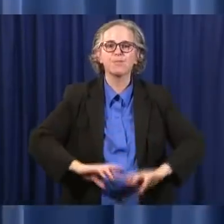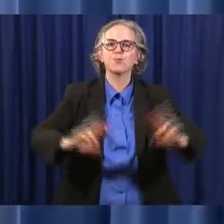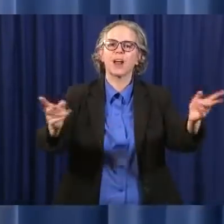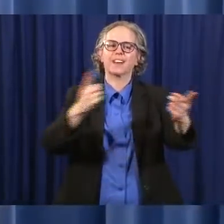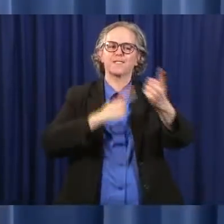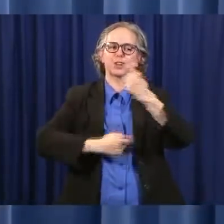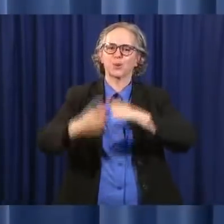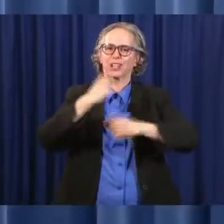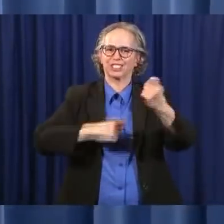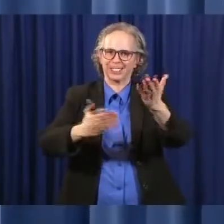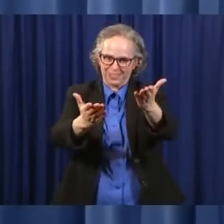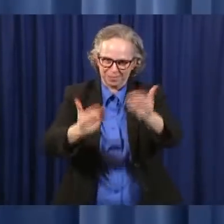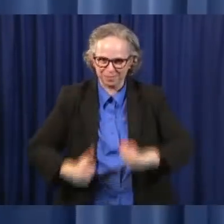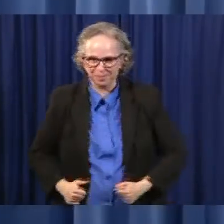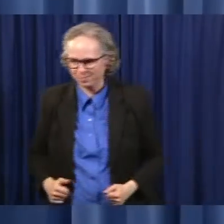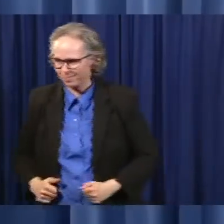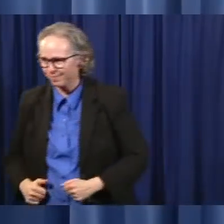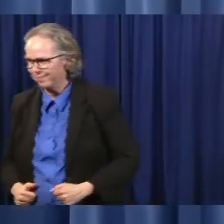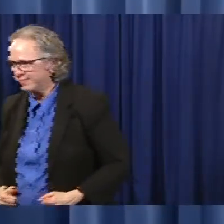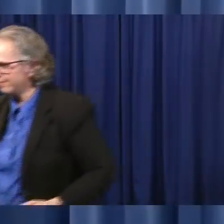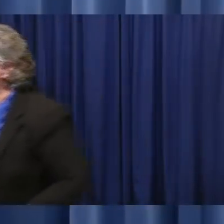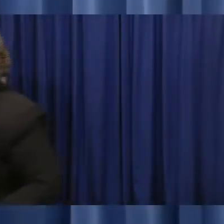questions.